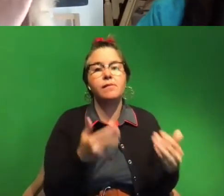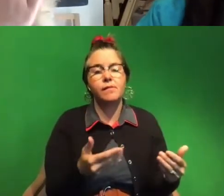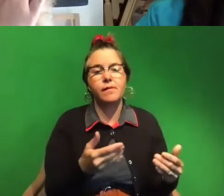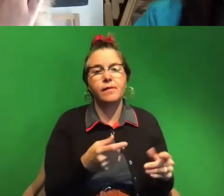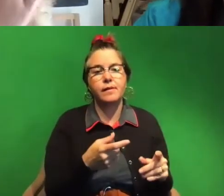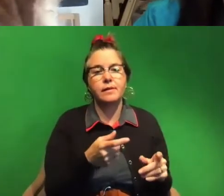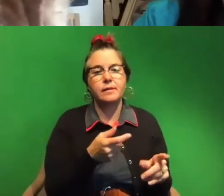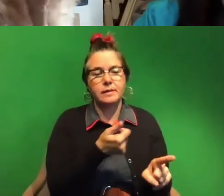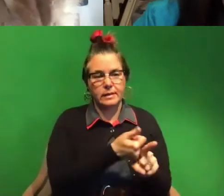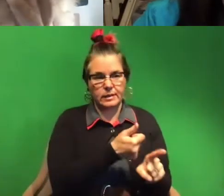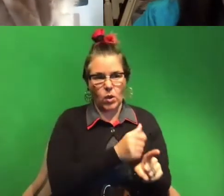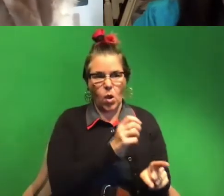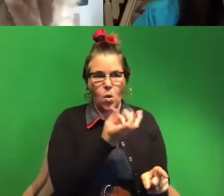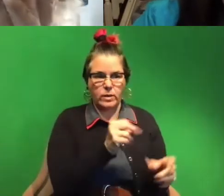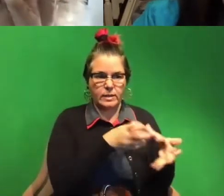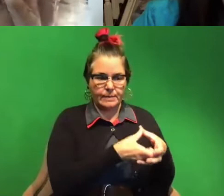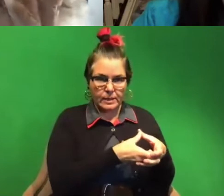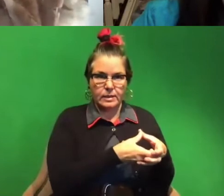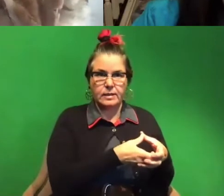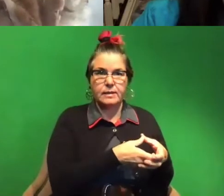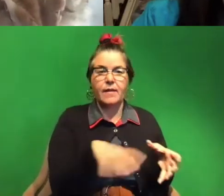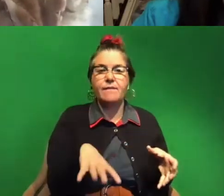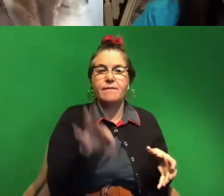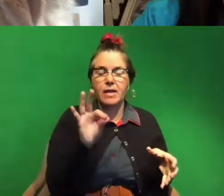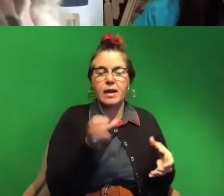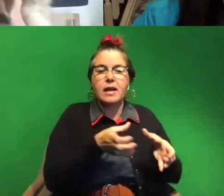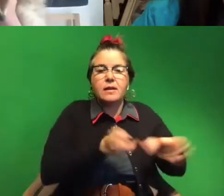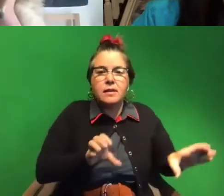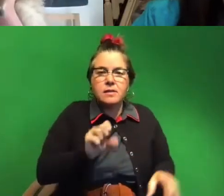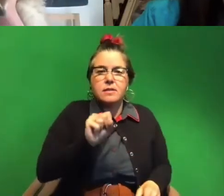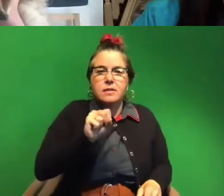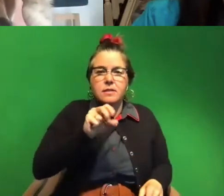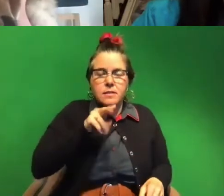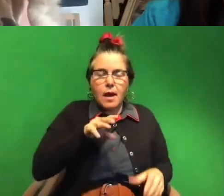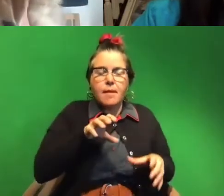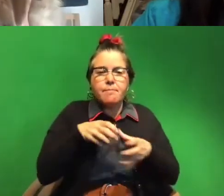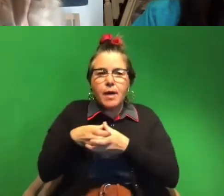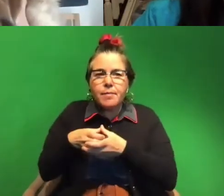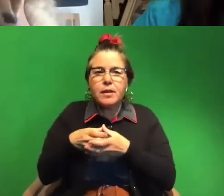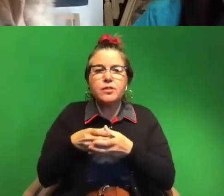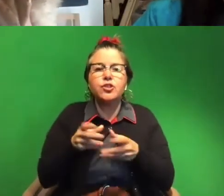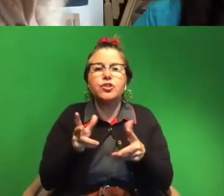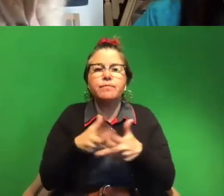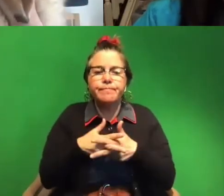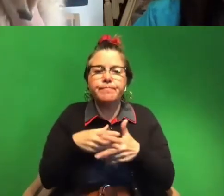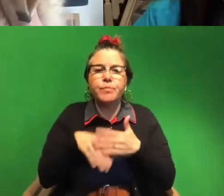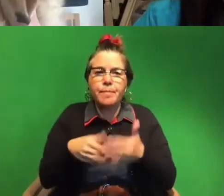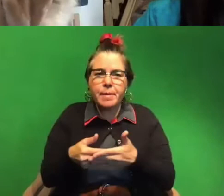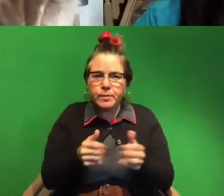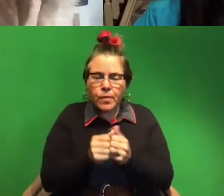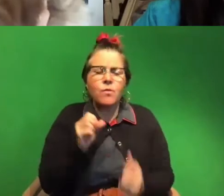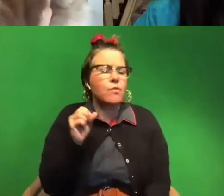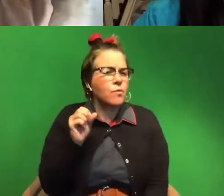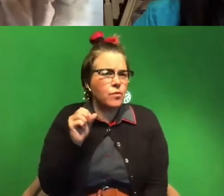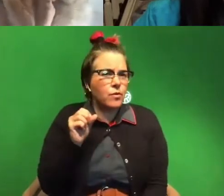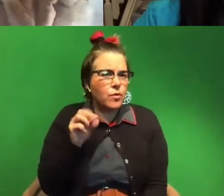its species and either finding a subpopulation to mate with,